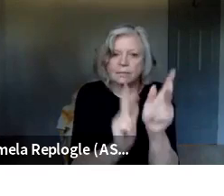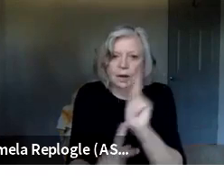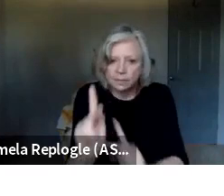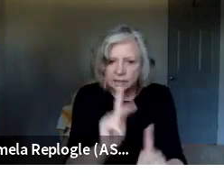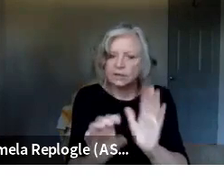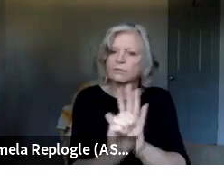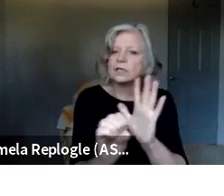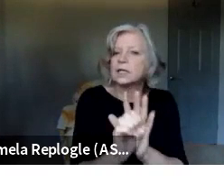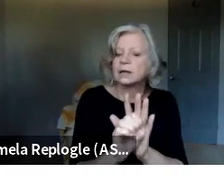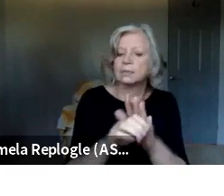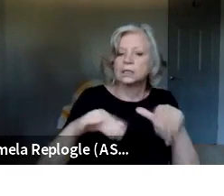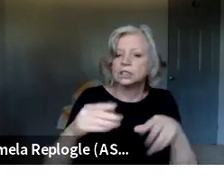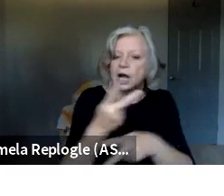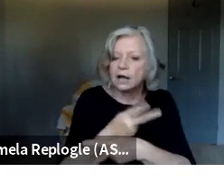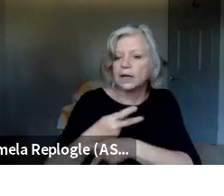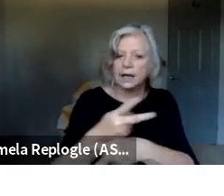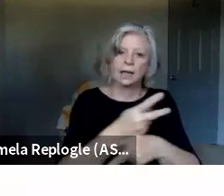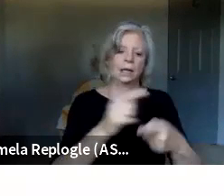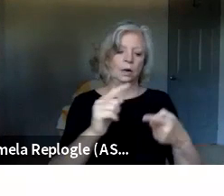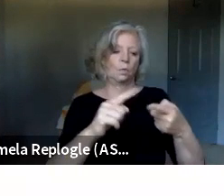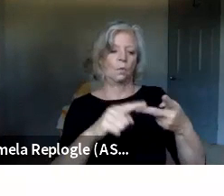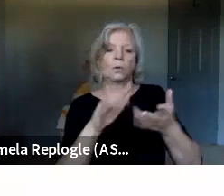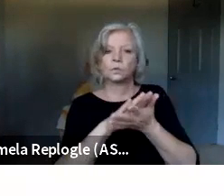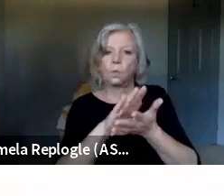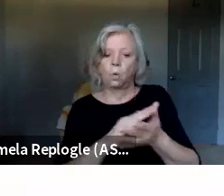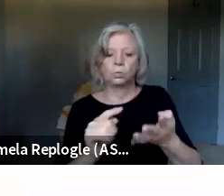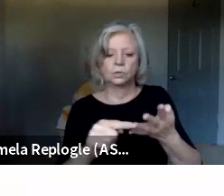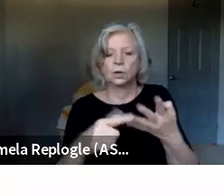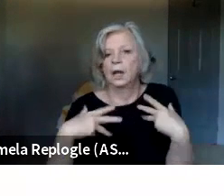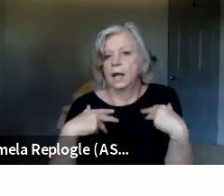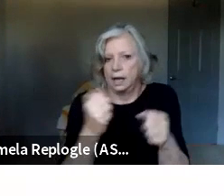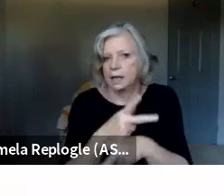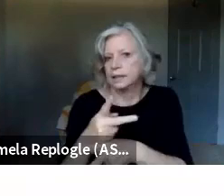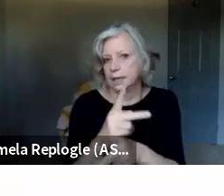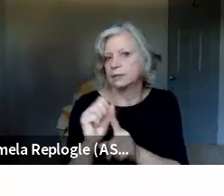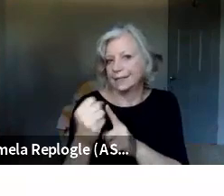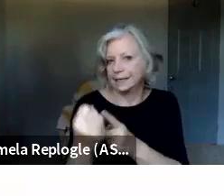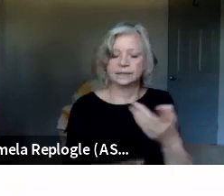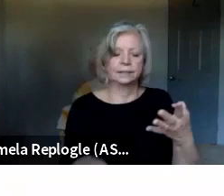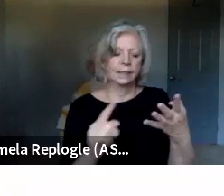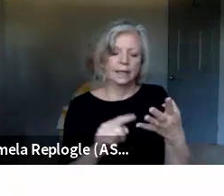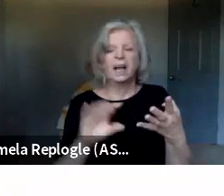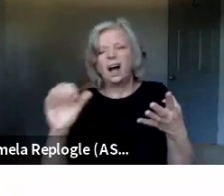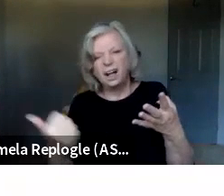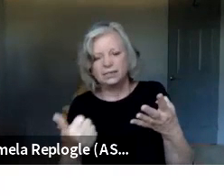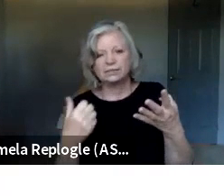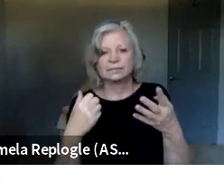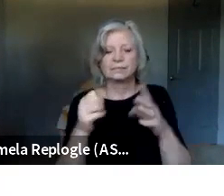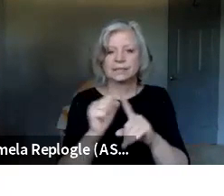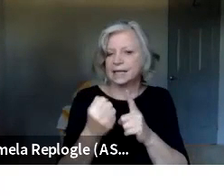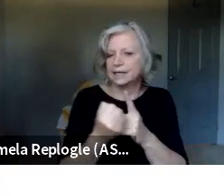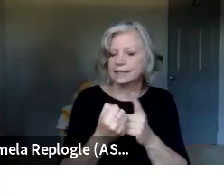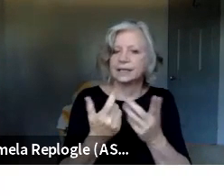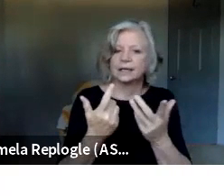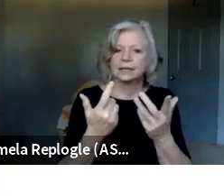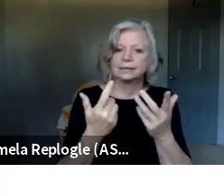childcare and schools, healthcare settings, and other settings where individuals